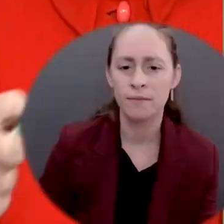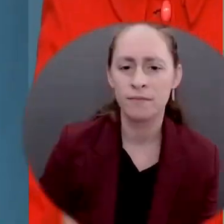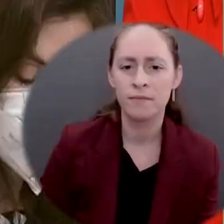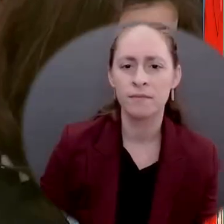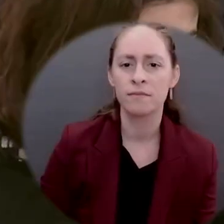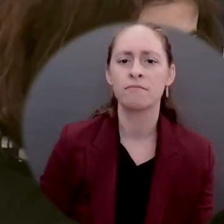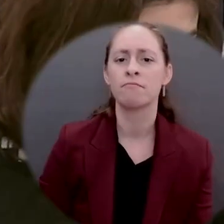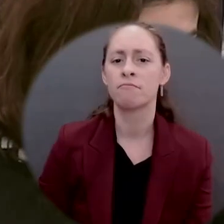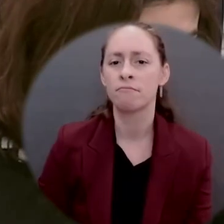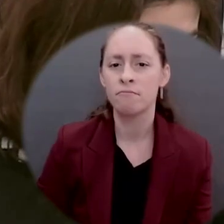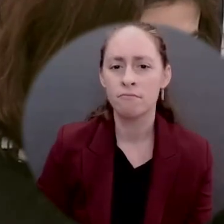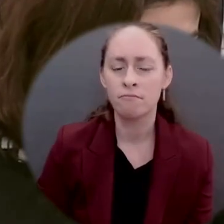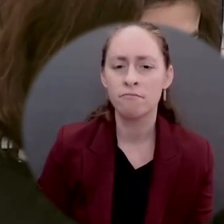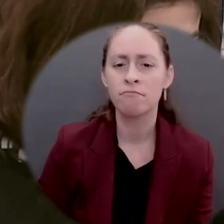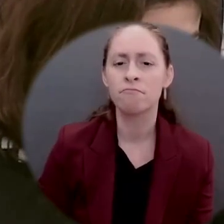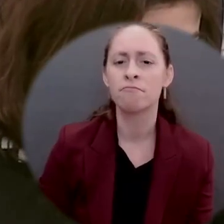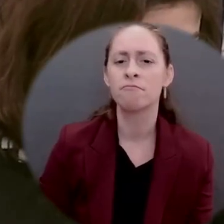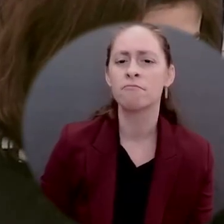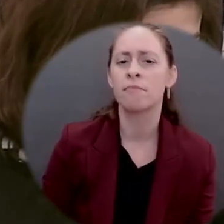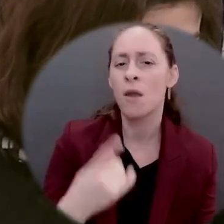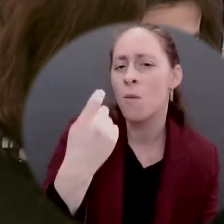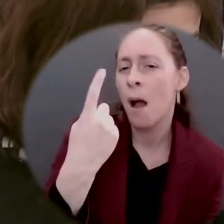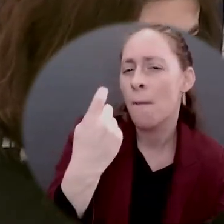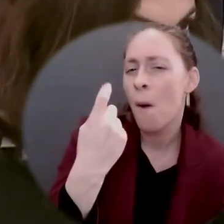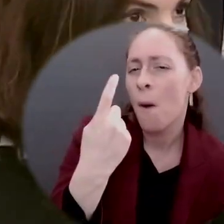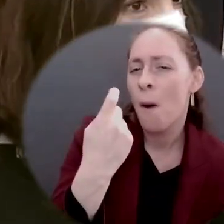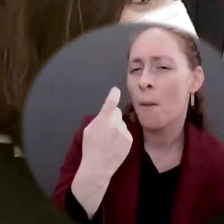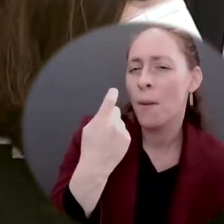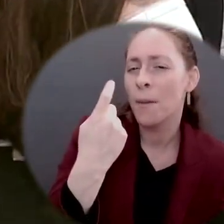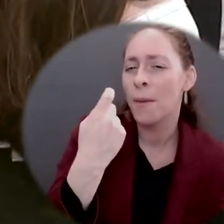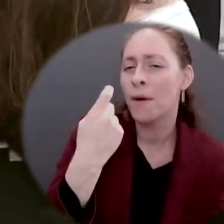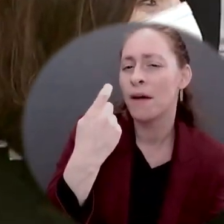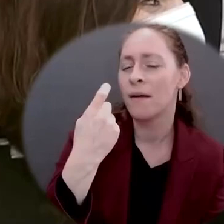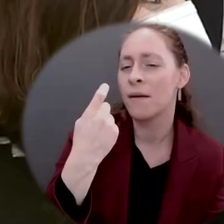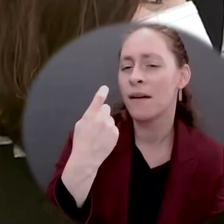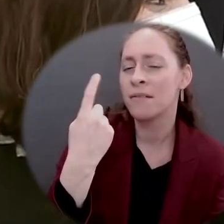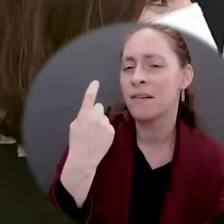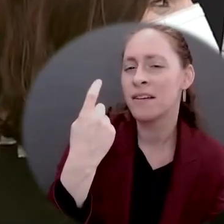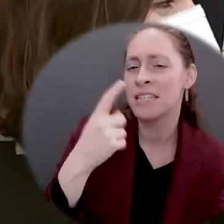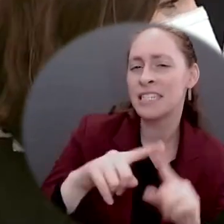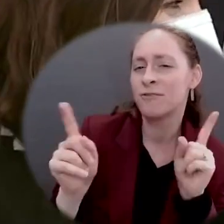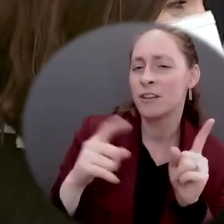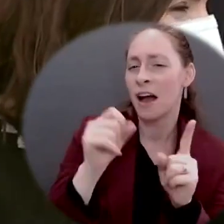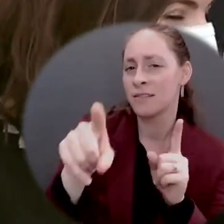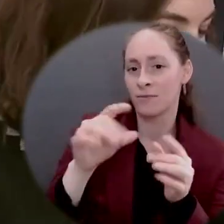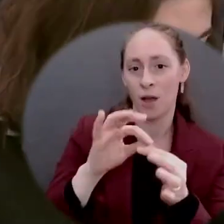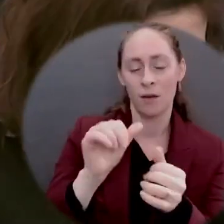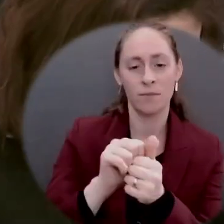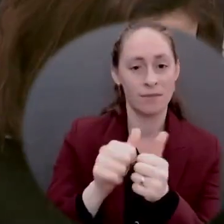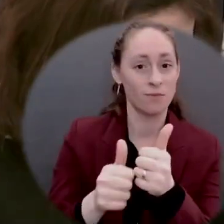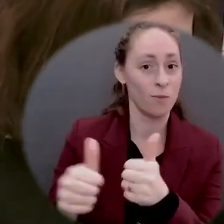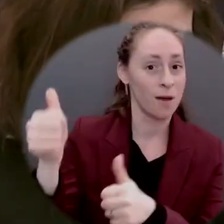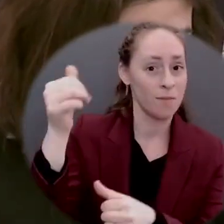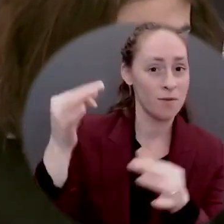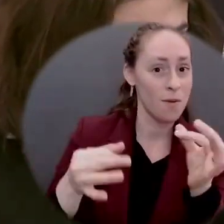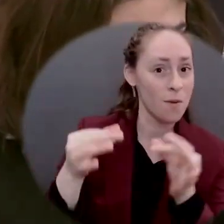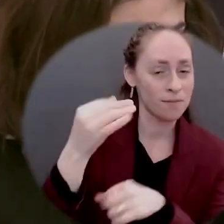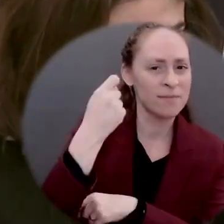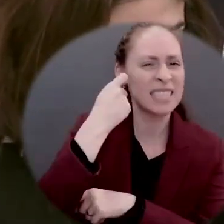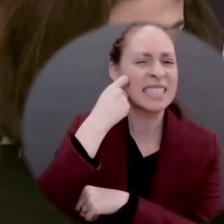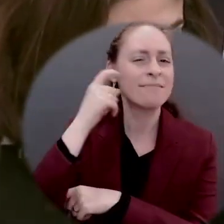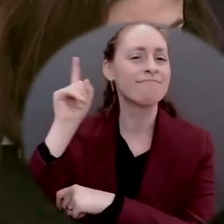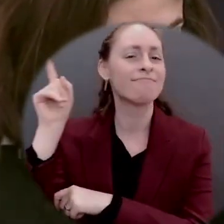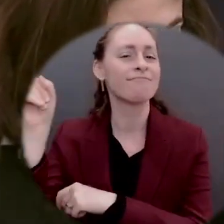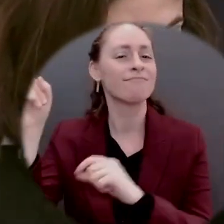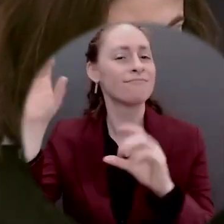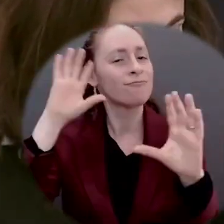much longer. I think I've thought of one more way. Okay, go ahead. Which is only to say that when the president said the other day that he was